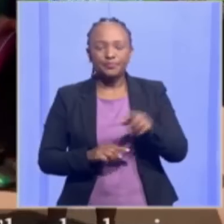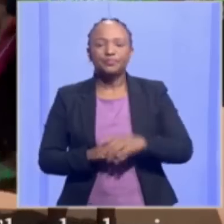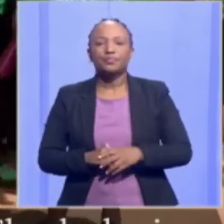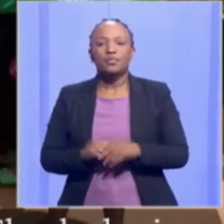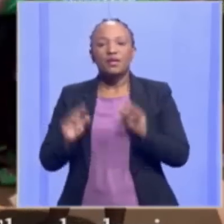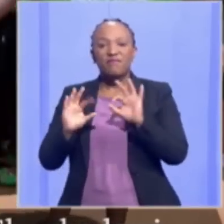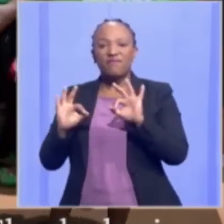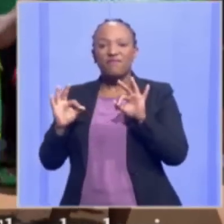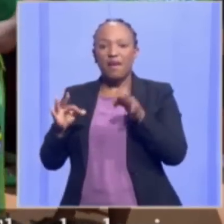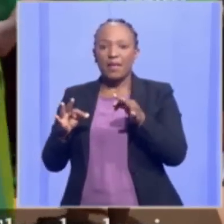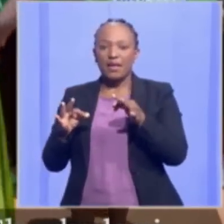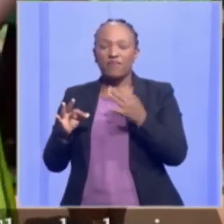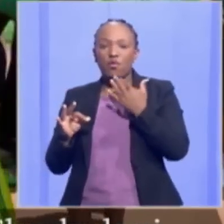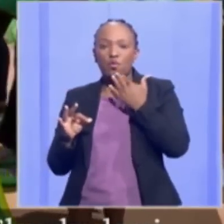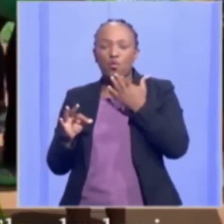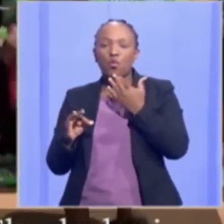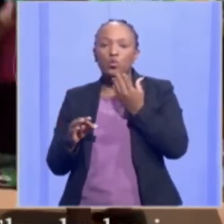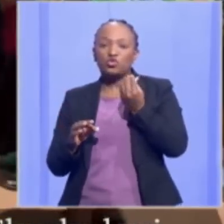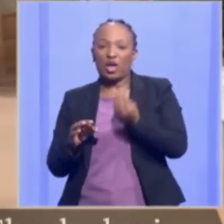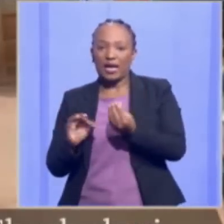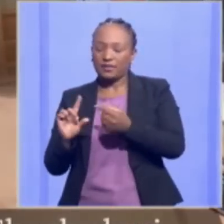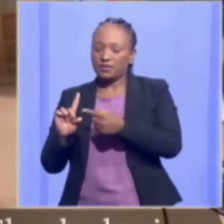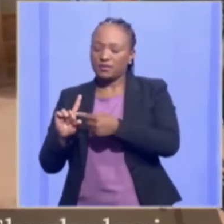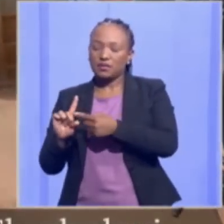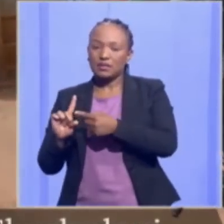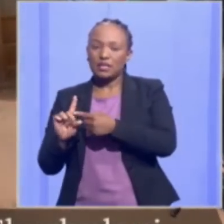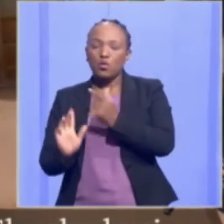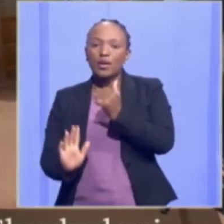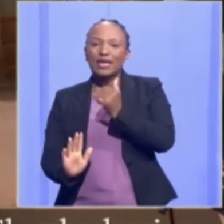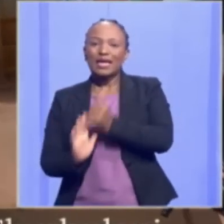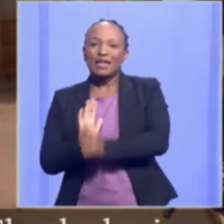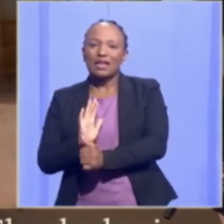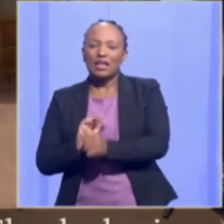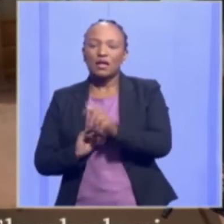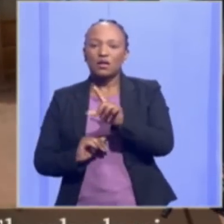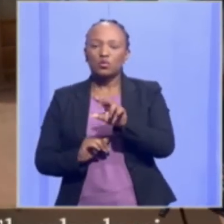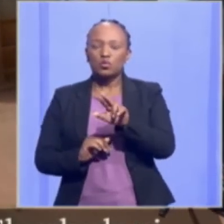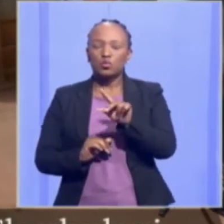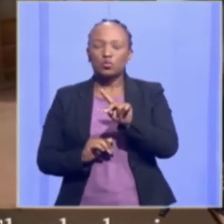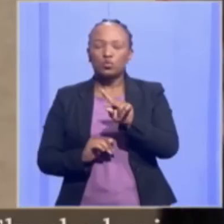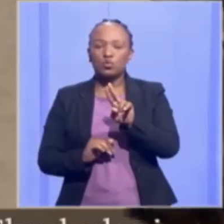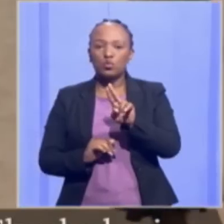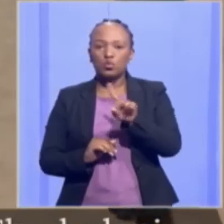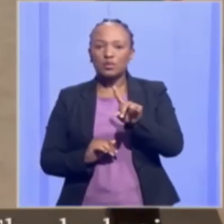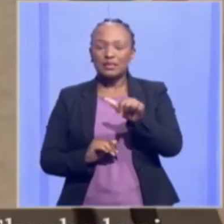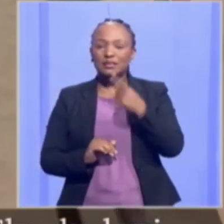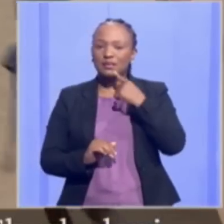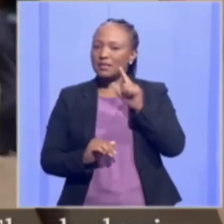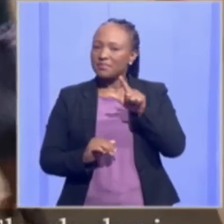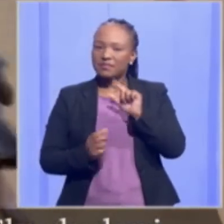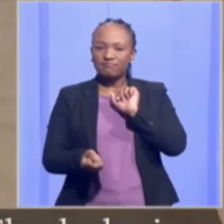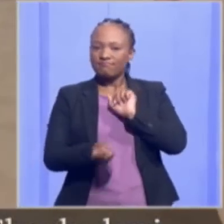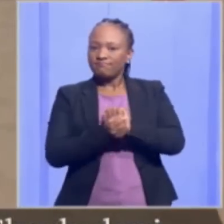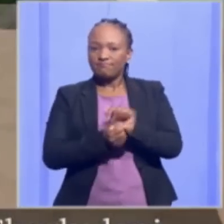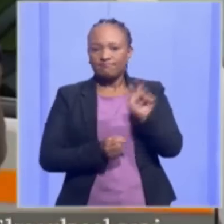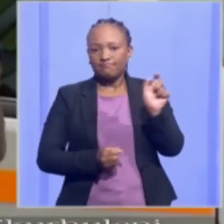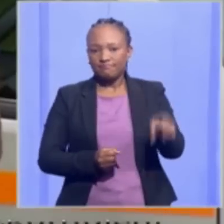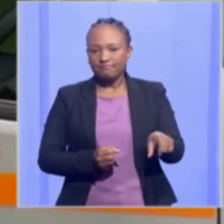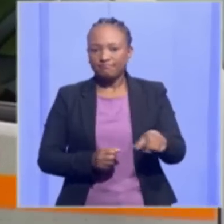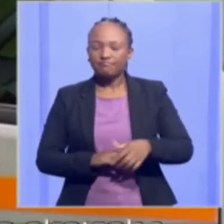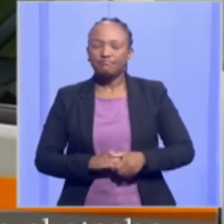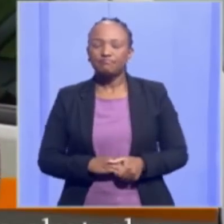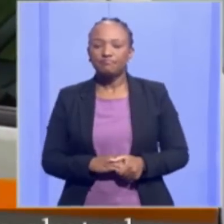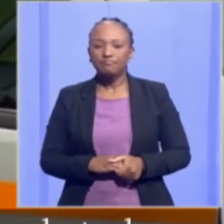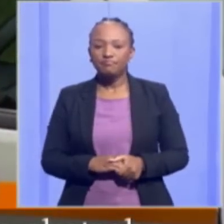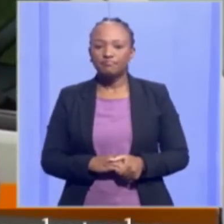Lelapa la ngwana ya dilemo tse 5 ya bolailweng Duduza Ekurhuleni le re le batla toka e phethwe. So